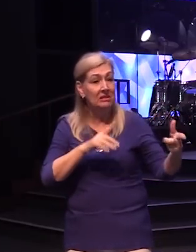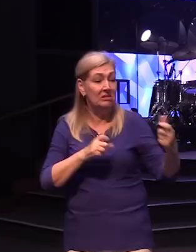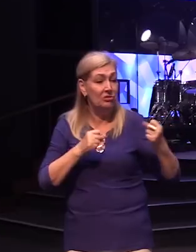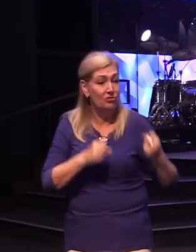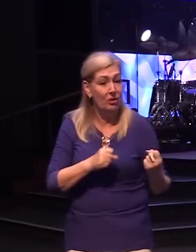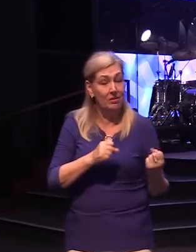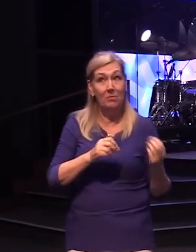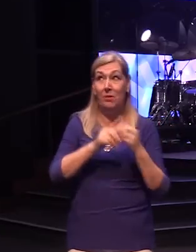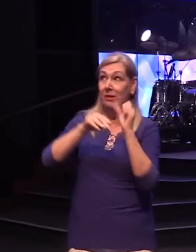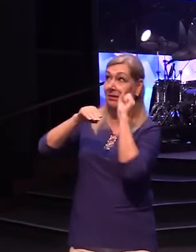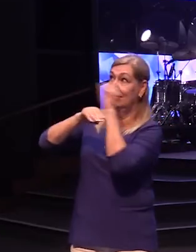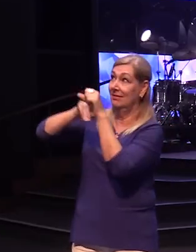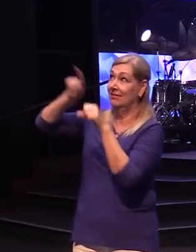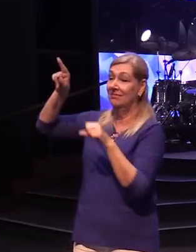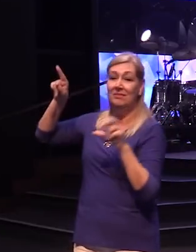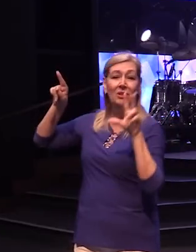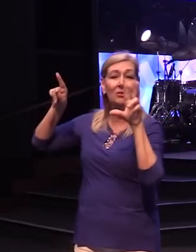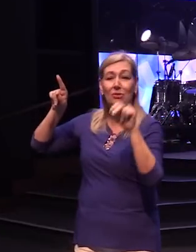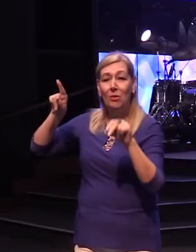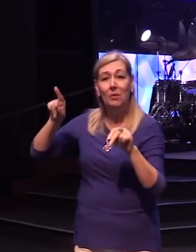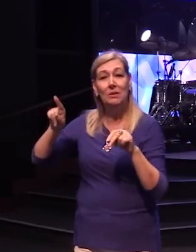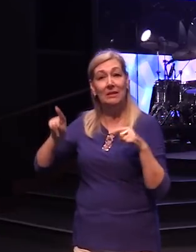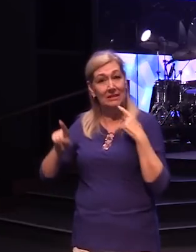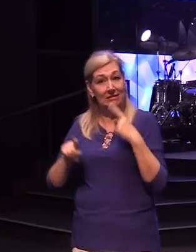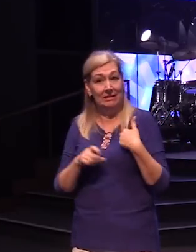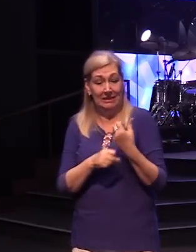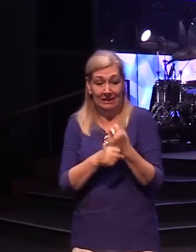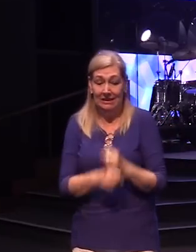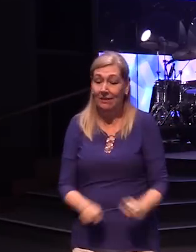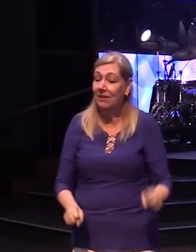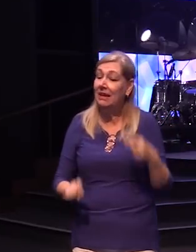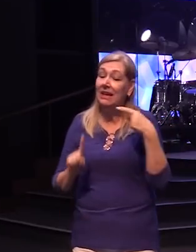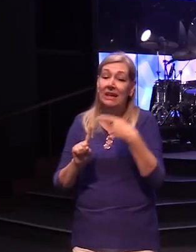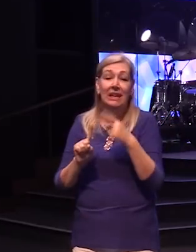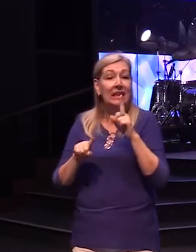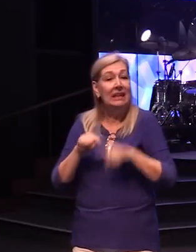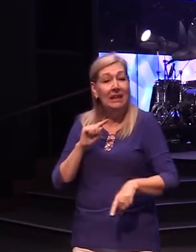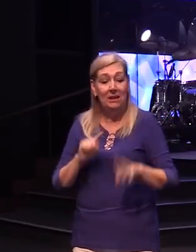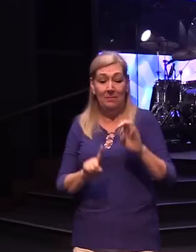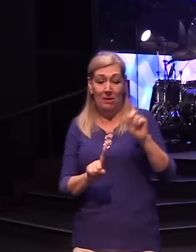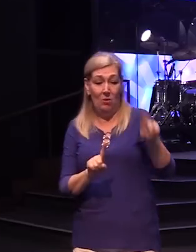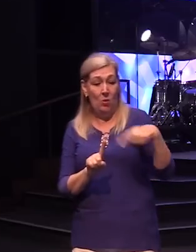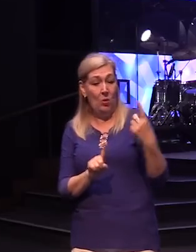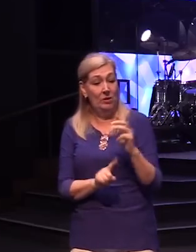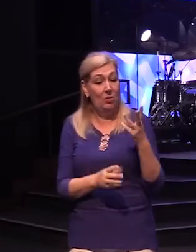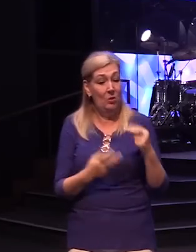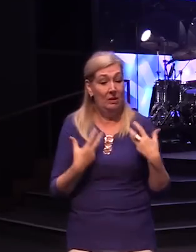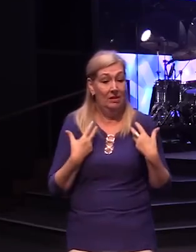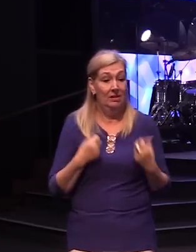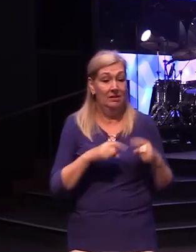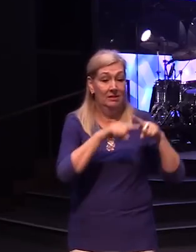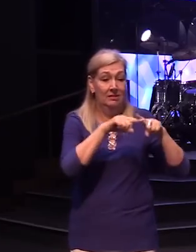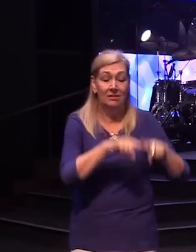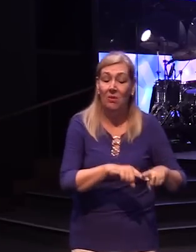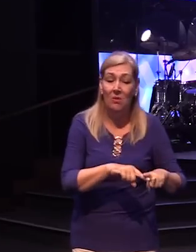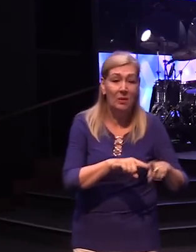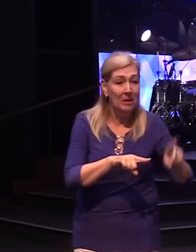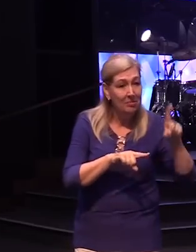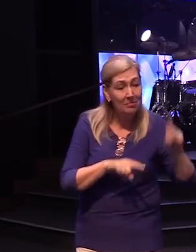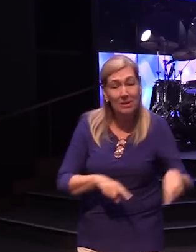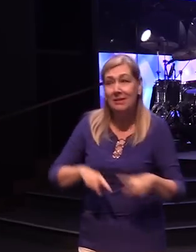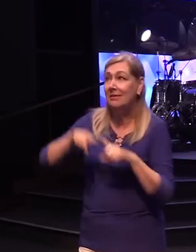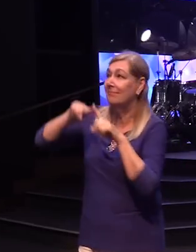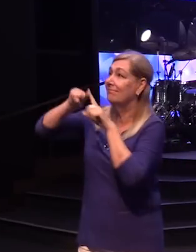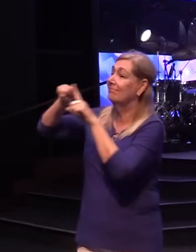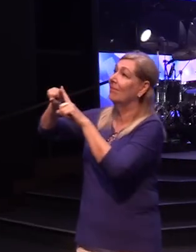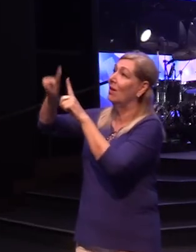is a vain thing for safety. Neither shall he deliver any by his great strength. Behold, the eye of the Lord